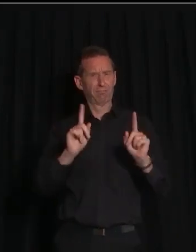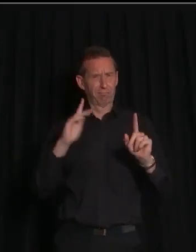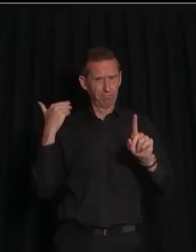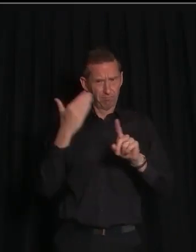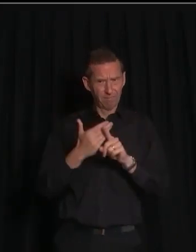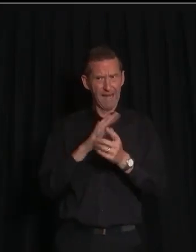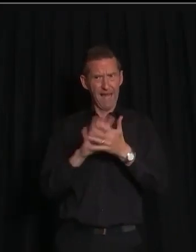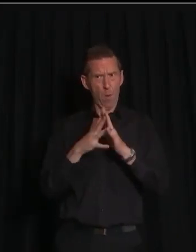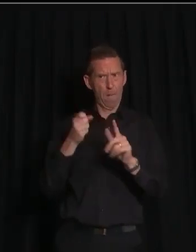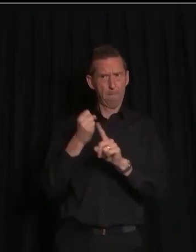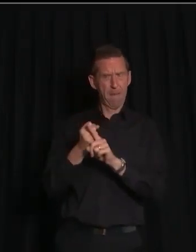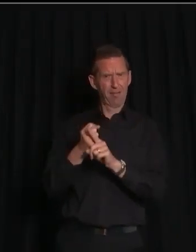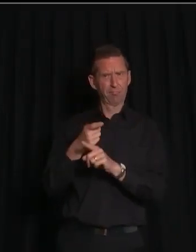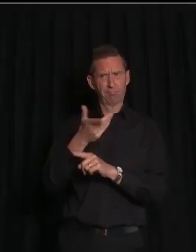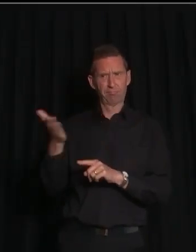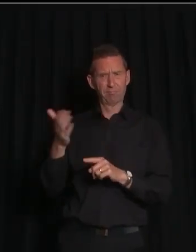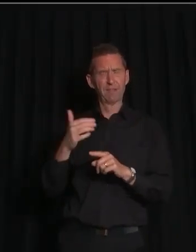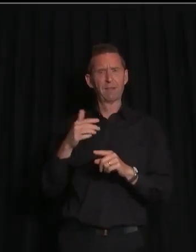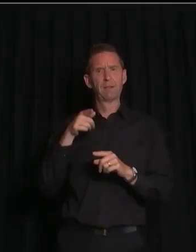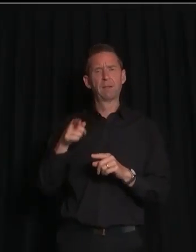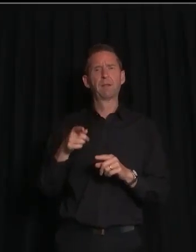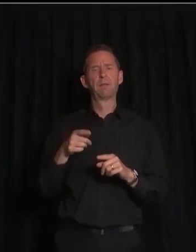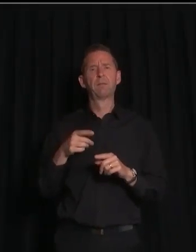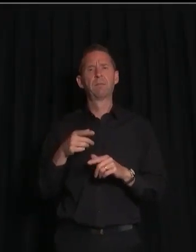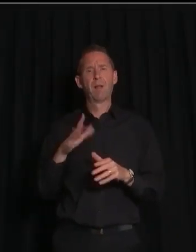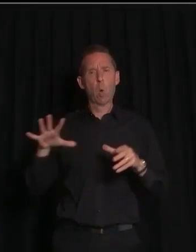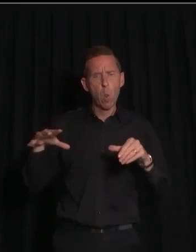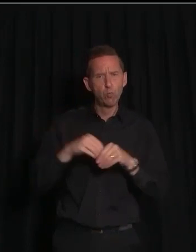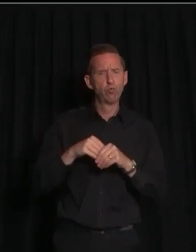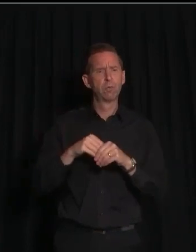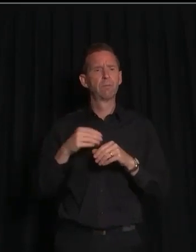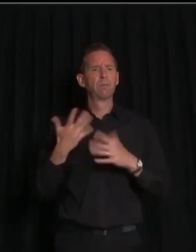have impacted your experience of visibility and inclusion?